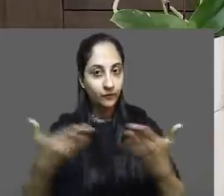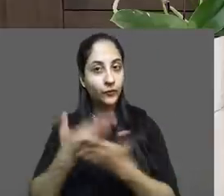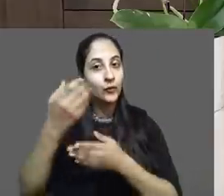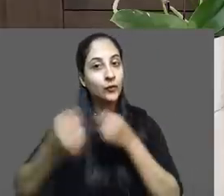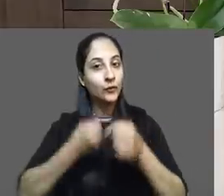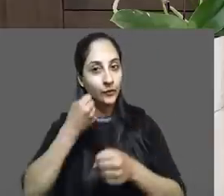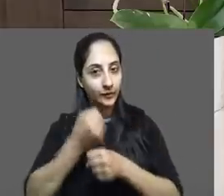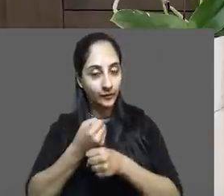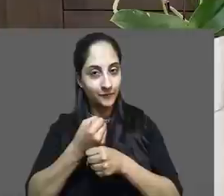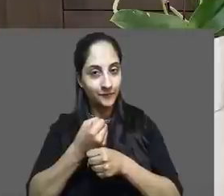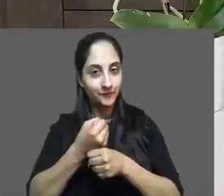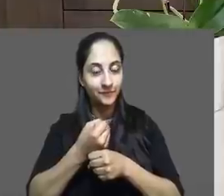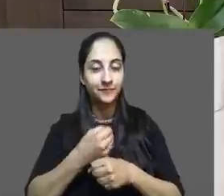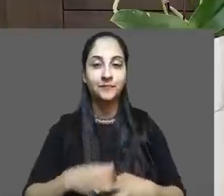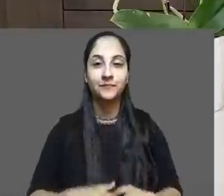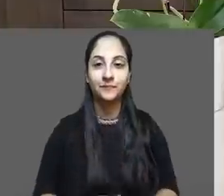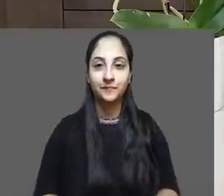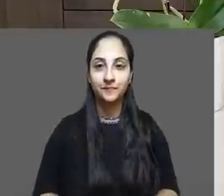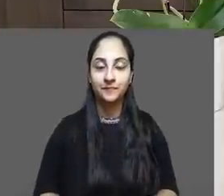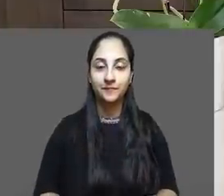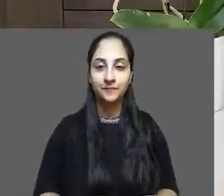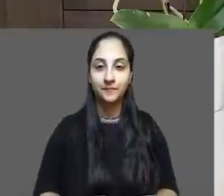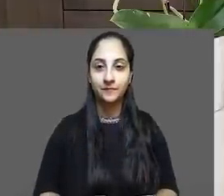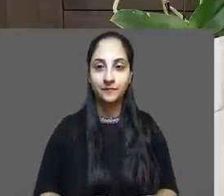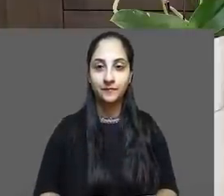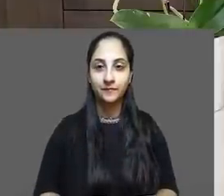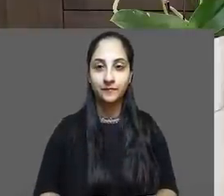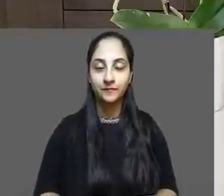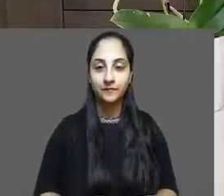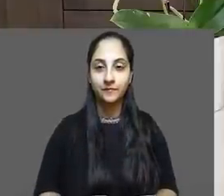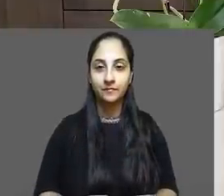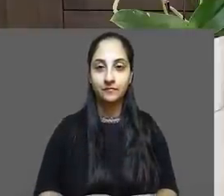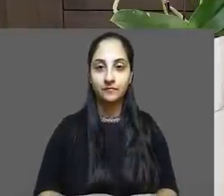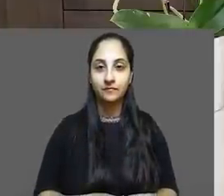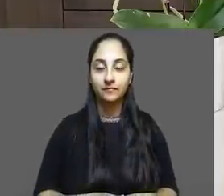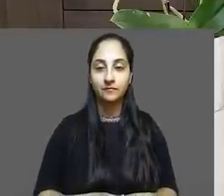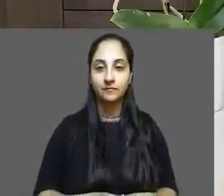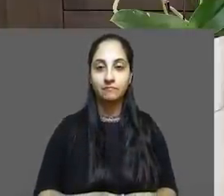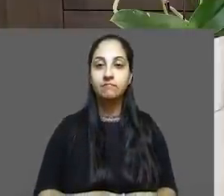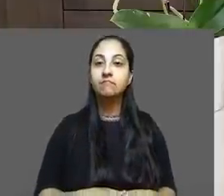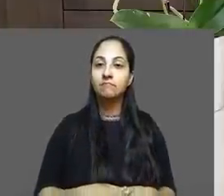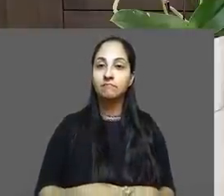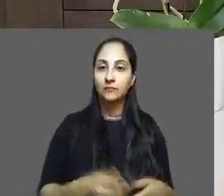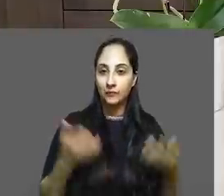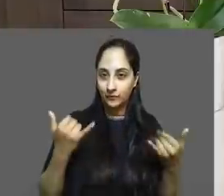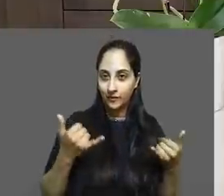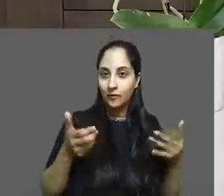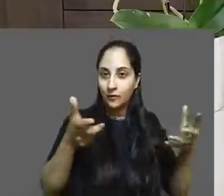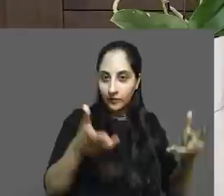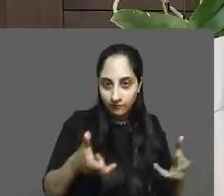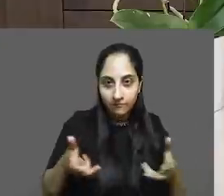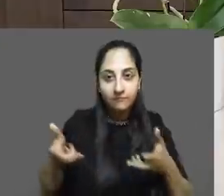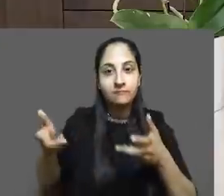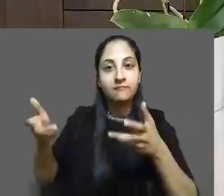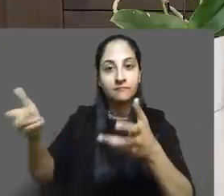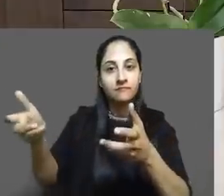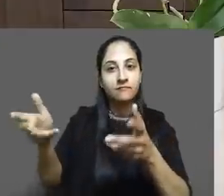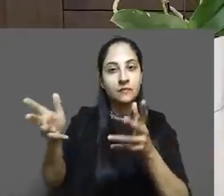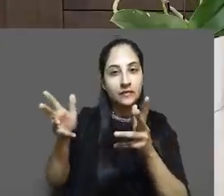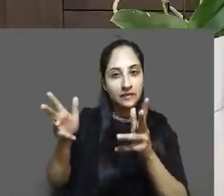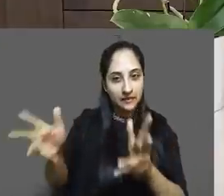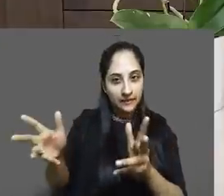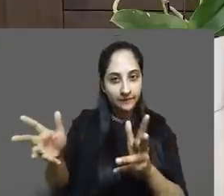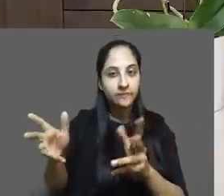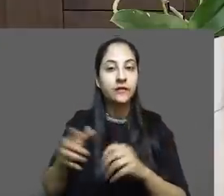for Nowruz and for serving your guests and families. So this is now going to go in the